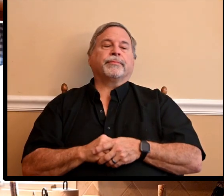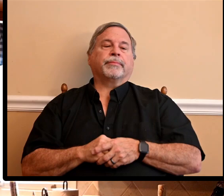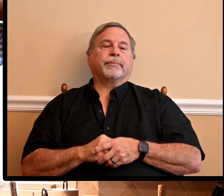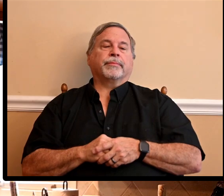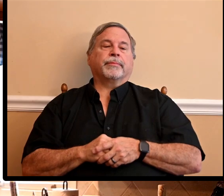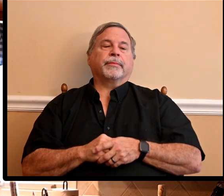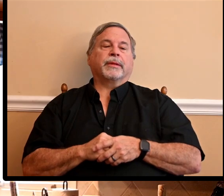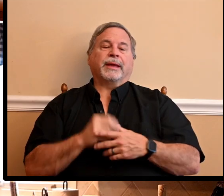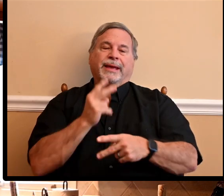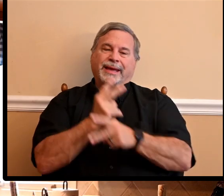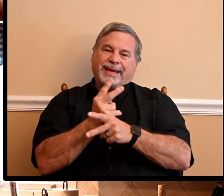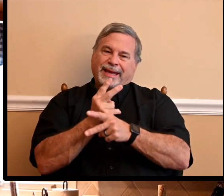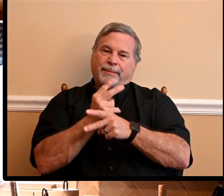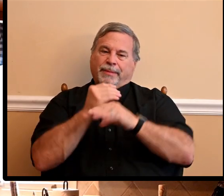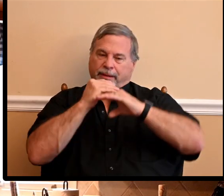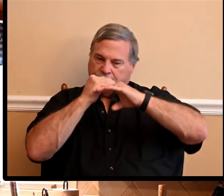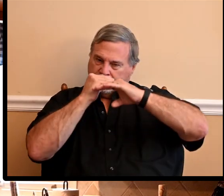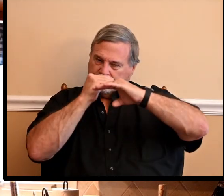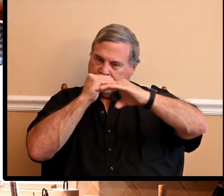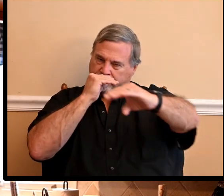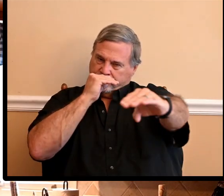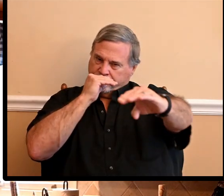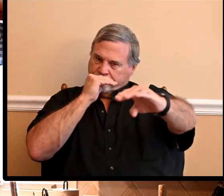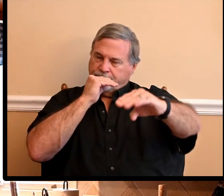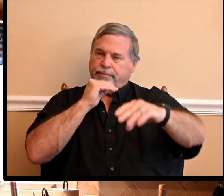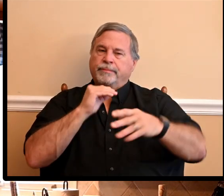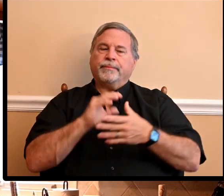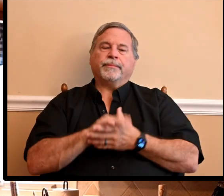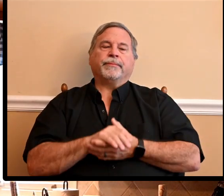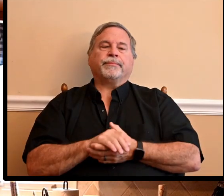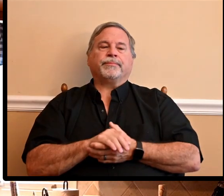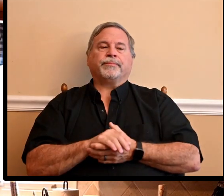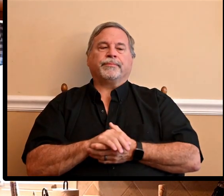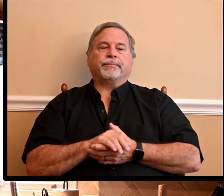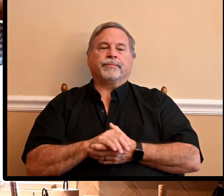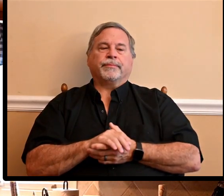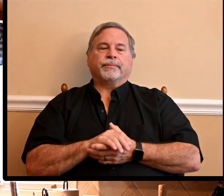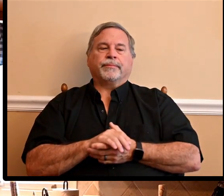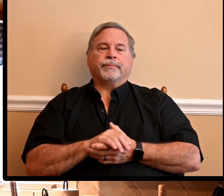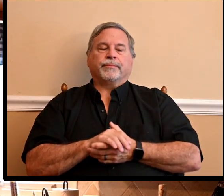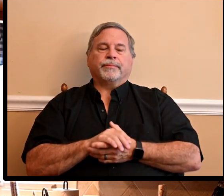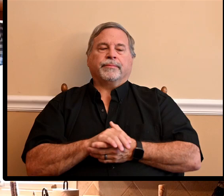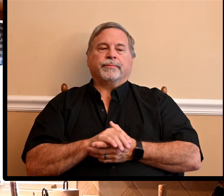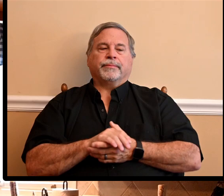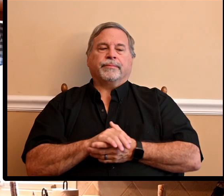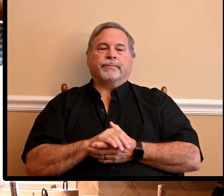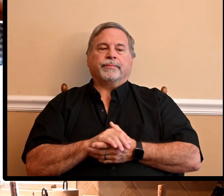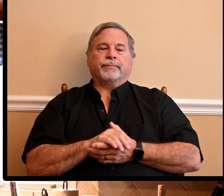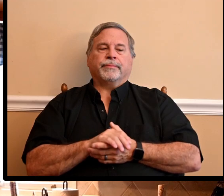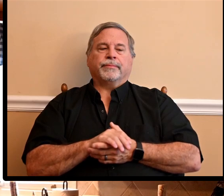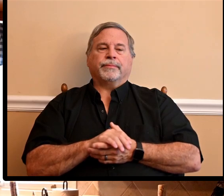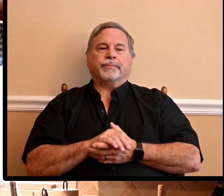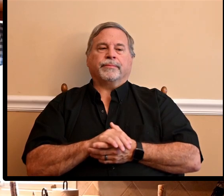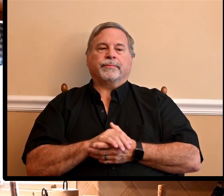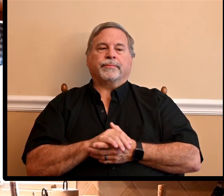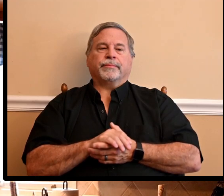And as you go around the cake, you want to keep your line about the same all the way through.